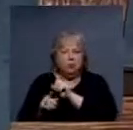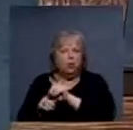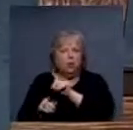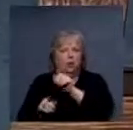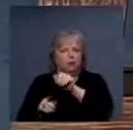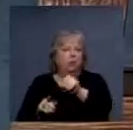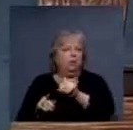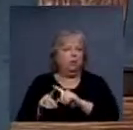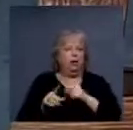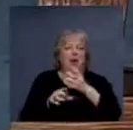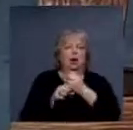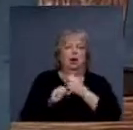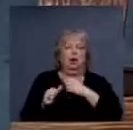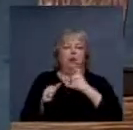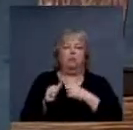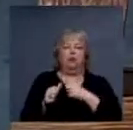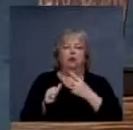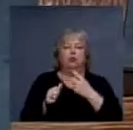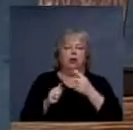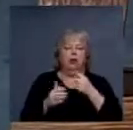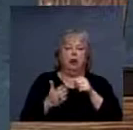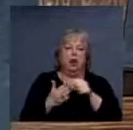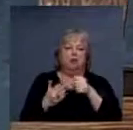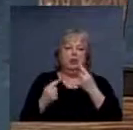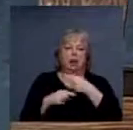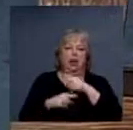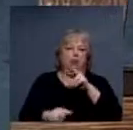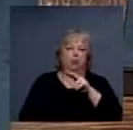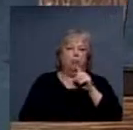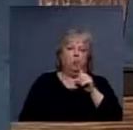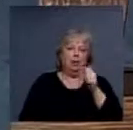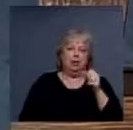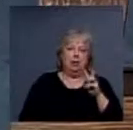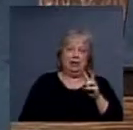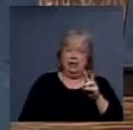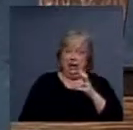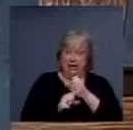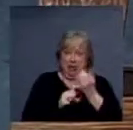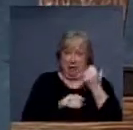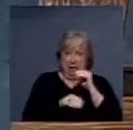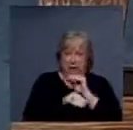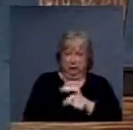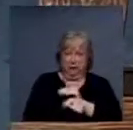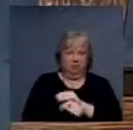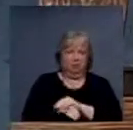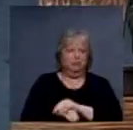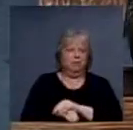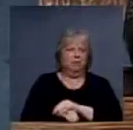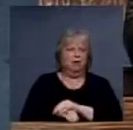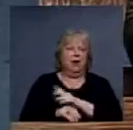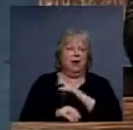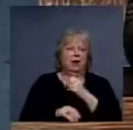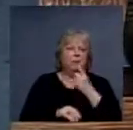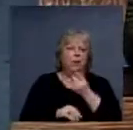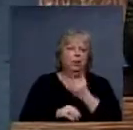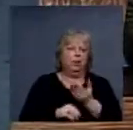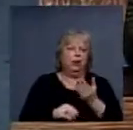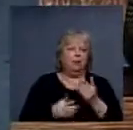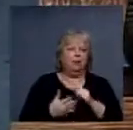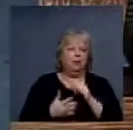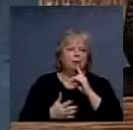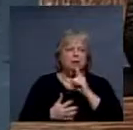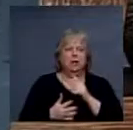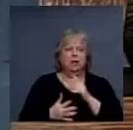my first letter dated 2/1/16 as of last night. And one of the things that